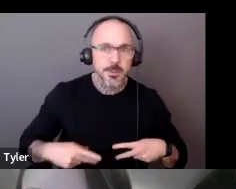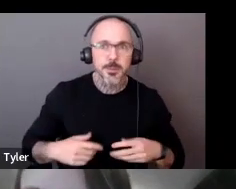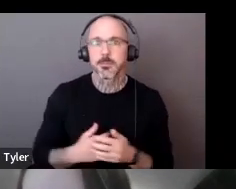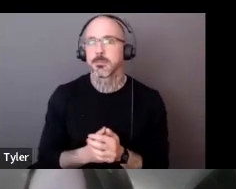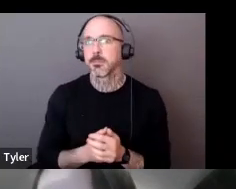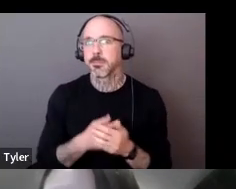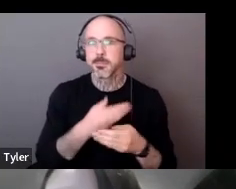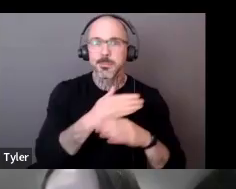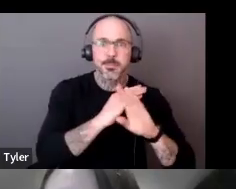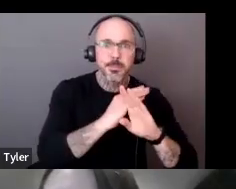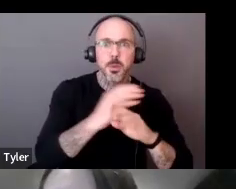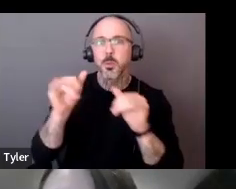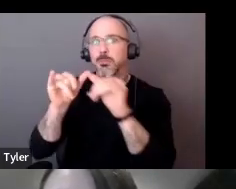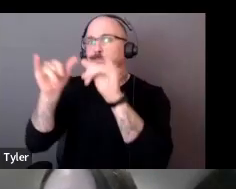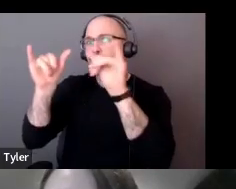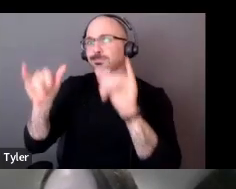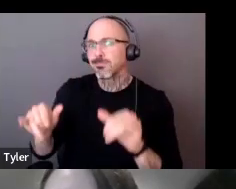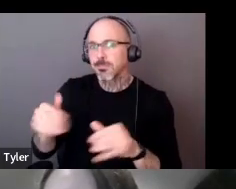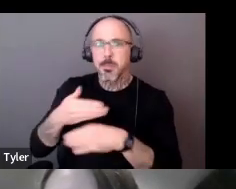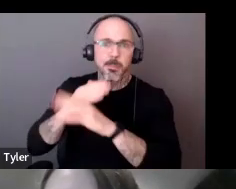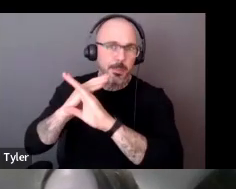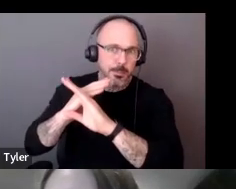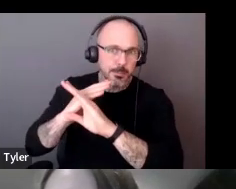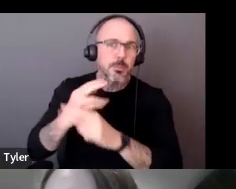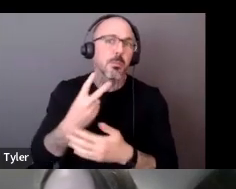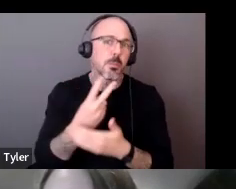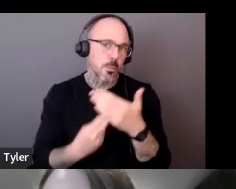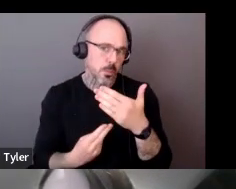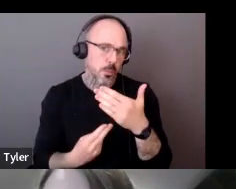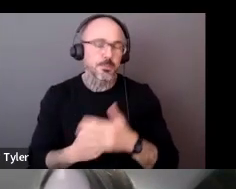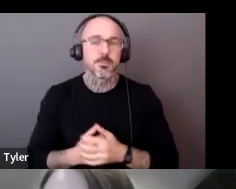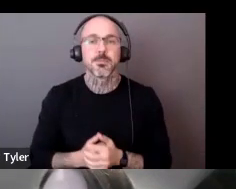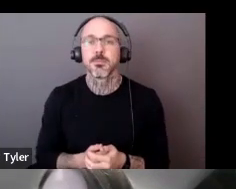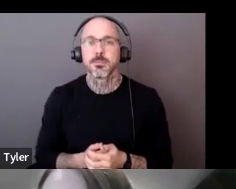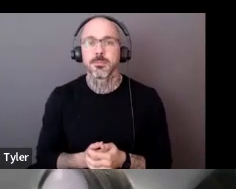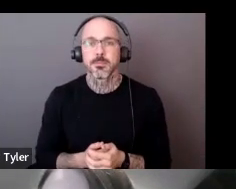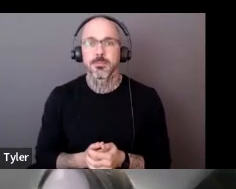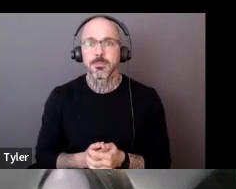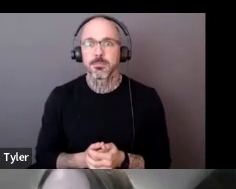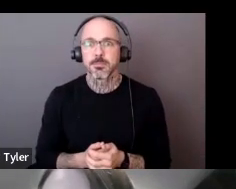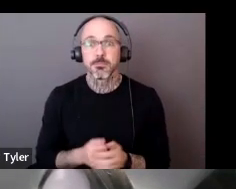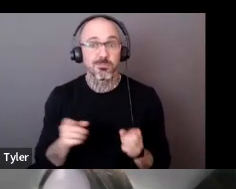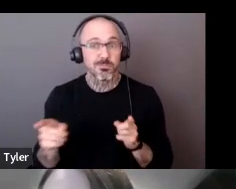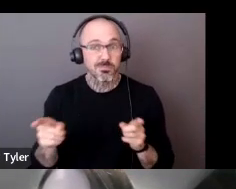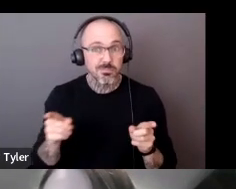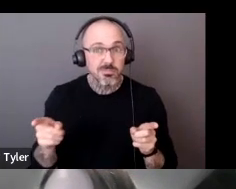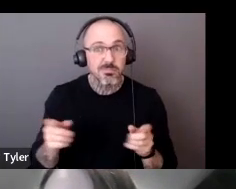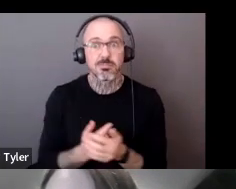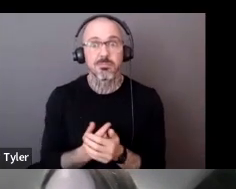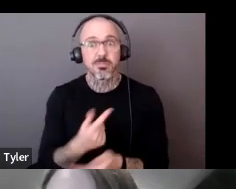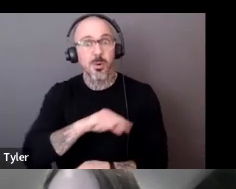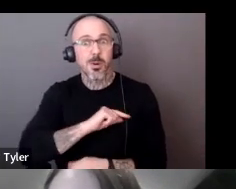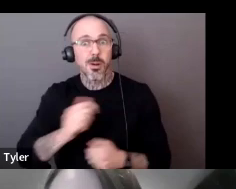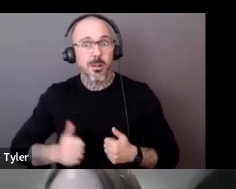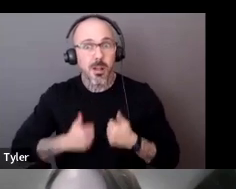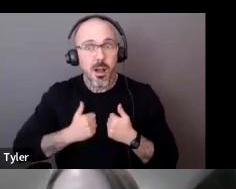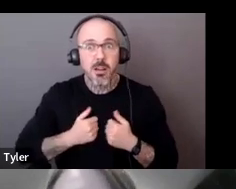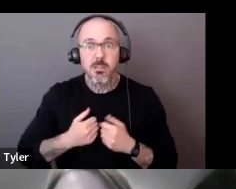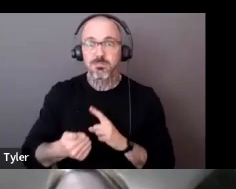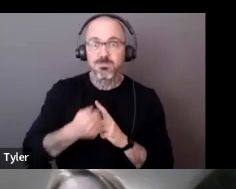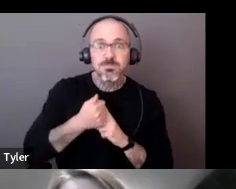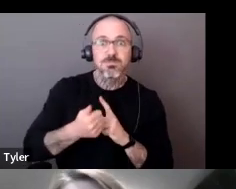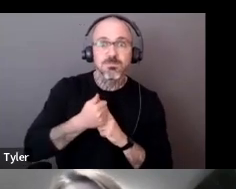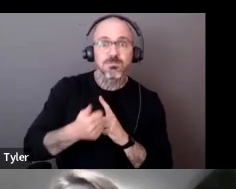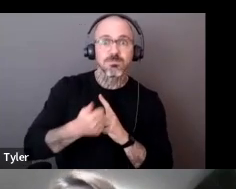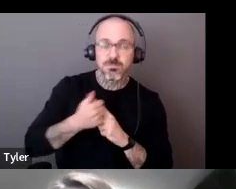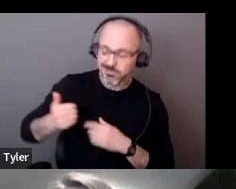structural barriers, because it impacts every facet of our lives just as it does those who